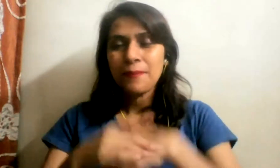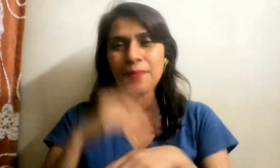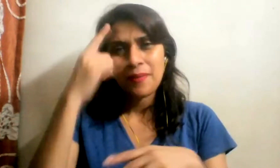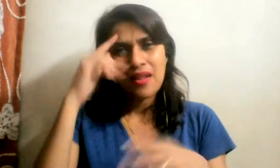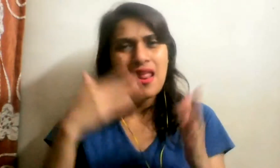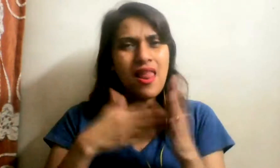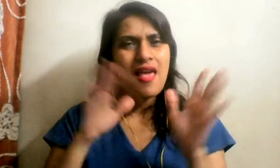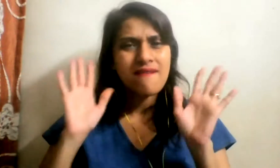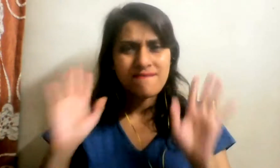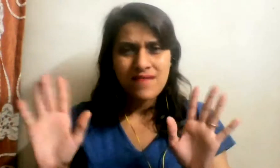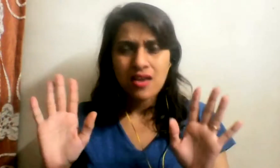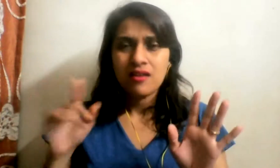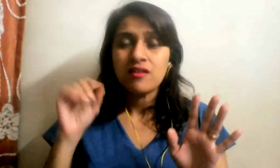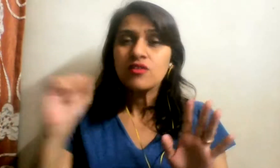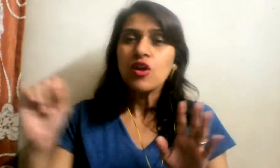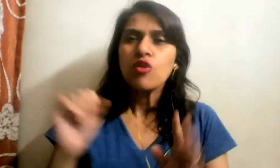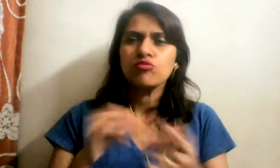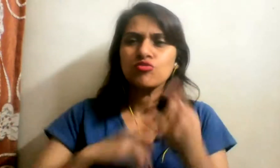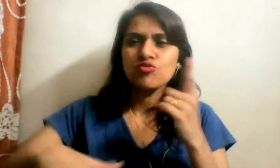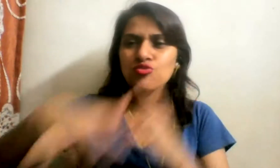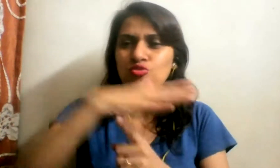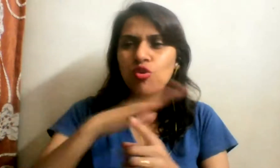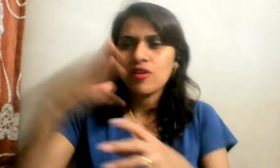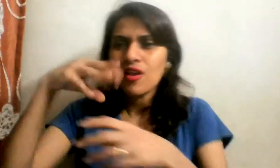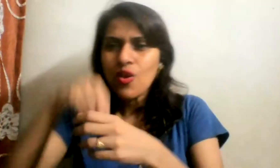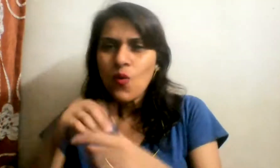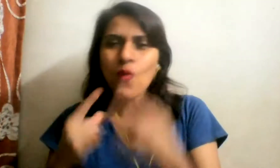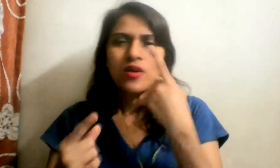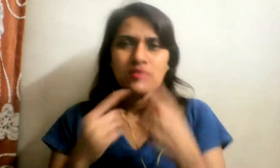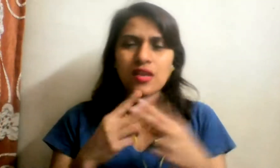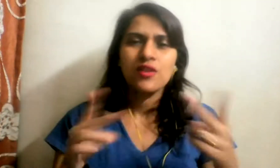specific focused interventions apart from the